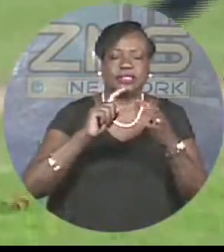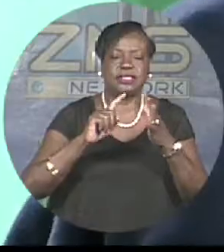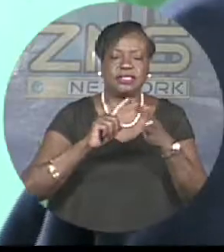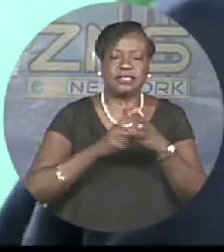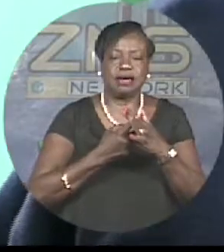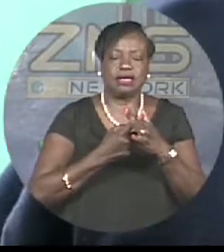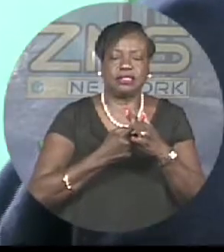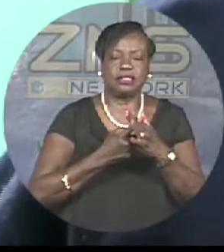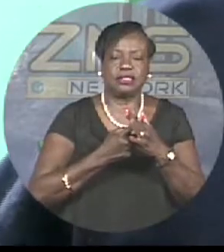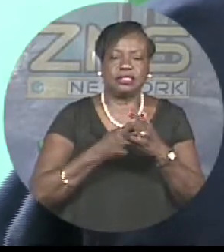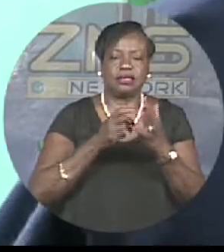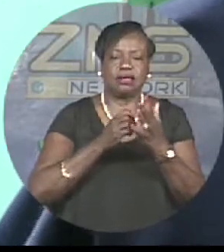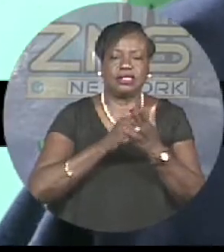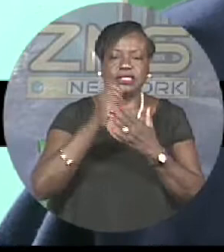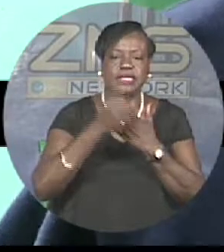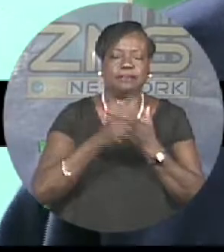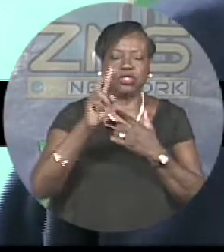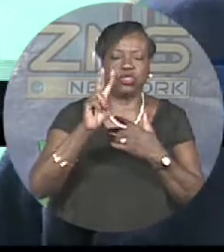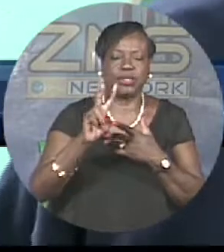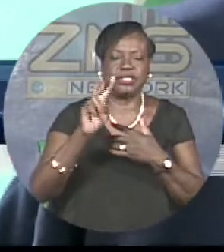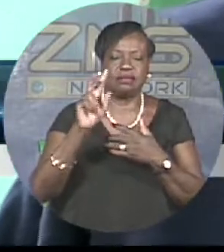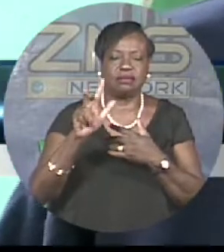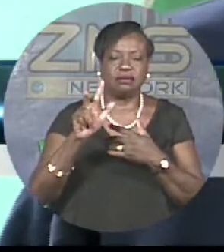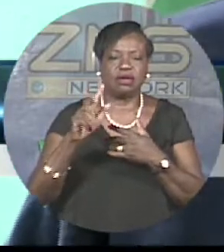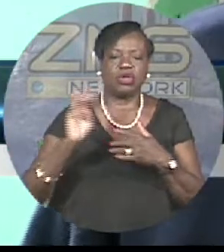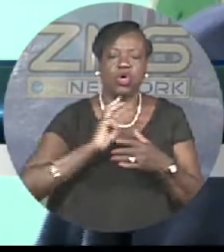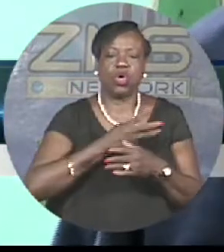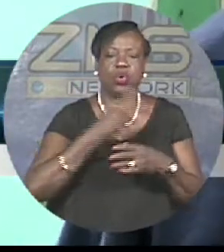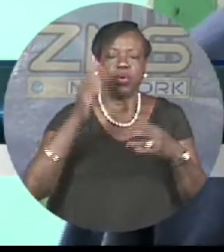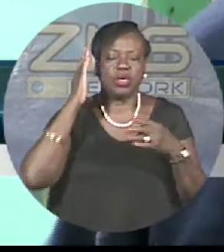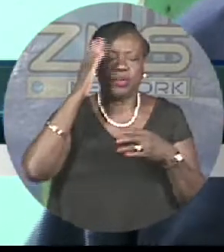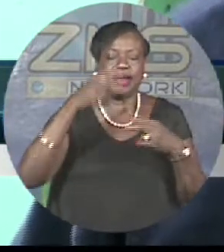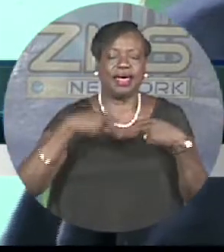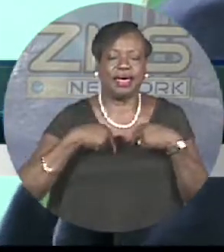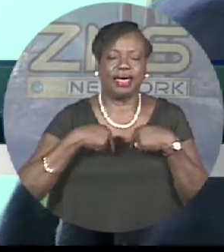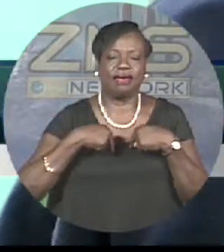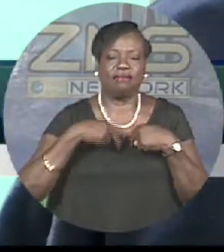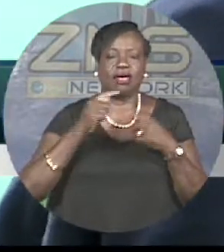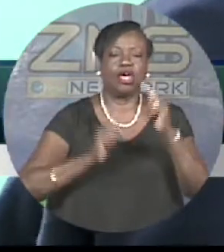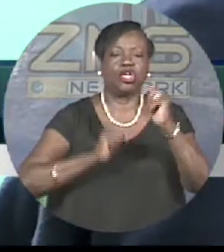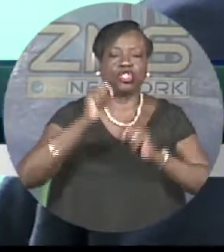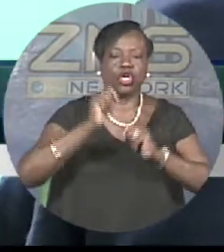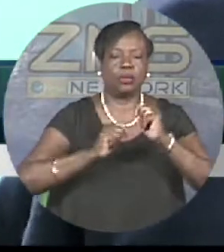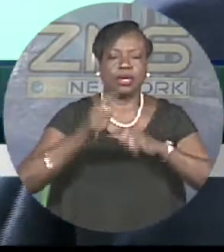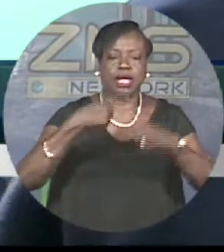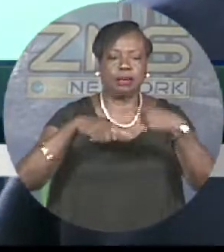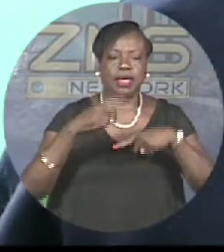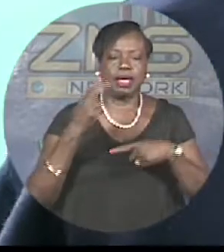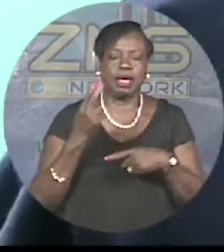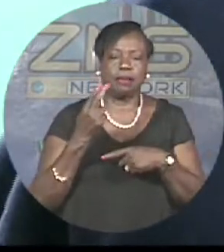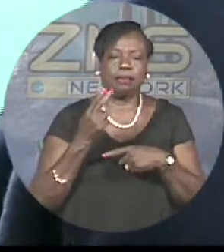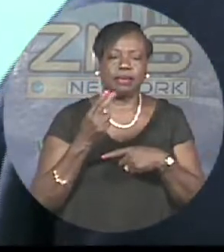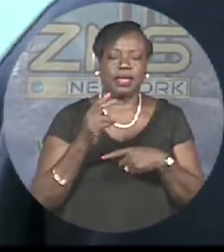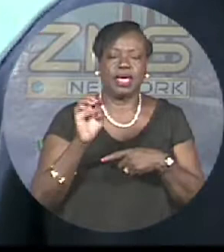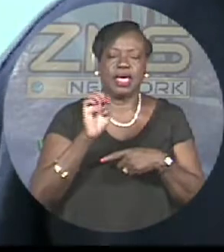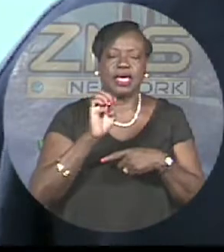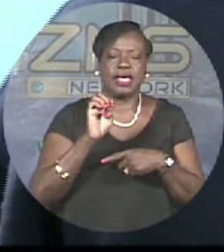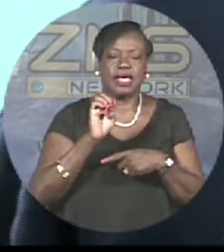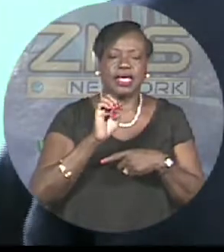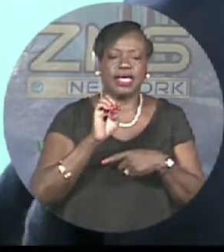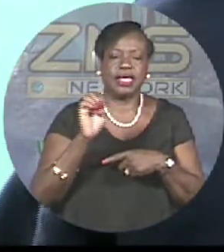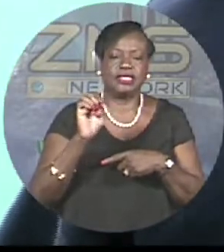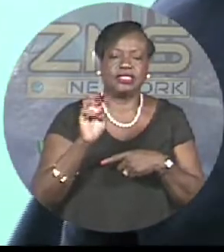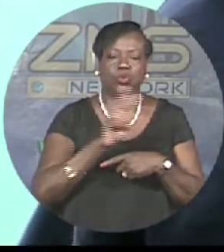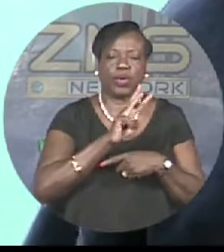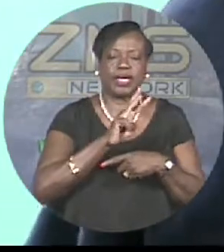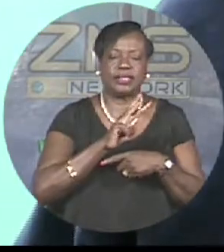We'll have a few matches, league matches going on. We also have a tournament coming up. East-West match. We also